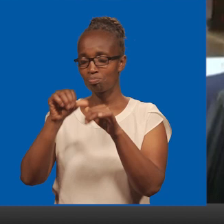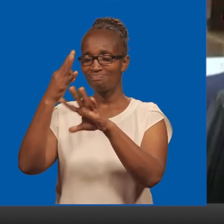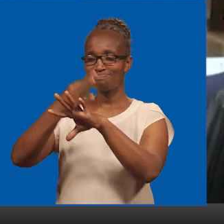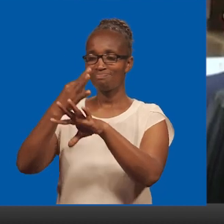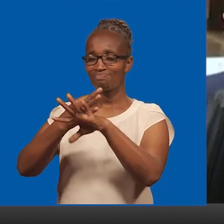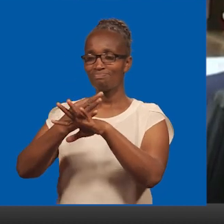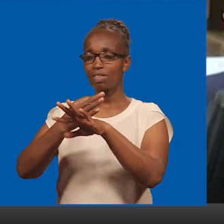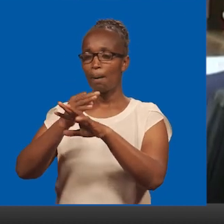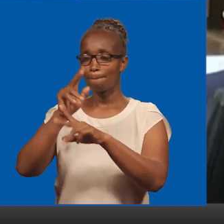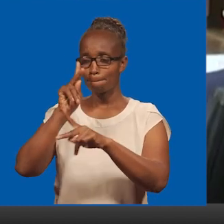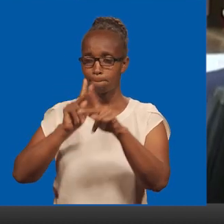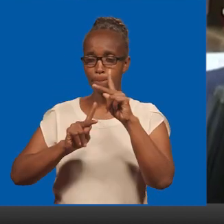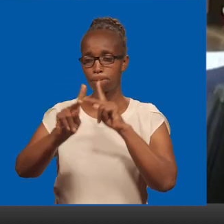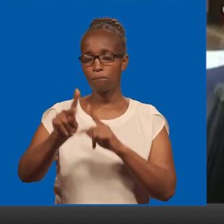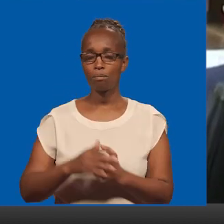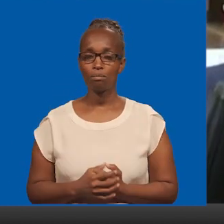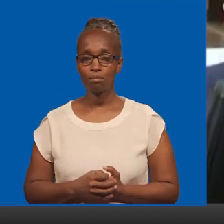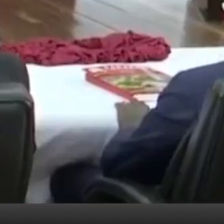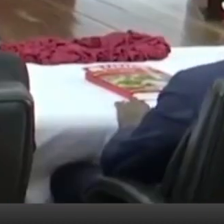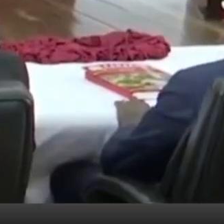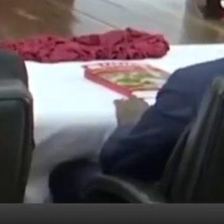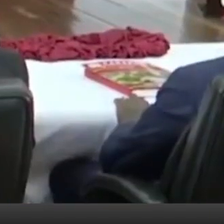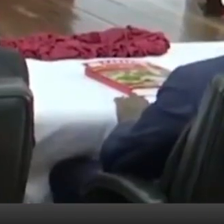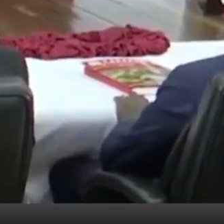kuangazia swala la manabii wa uongo. Dennis Mwendwa, Undugu TV.